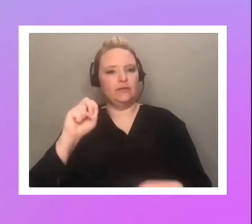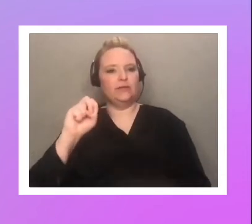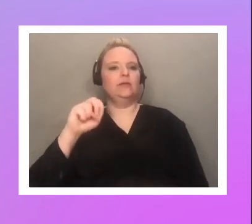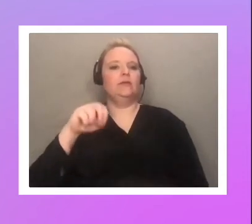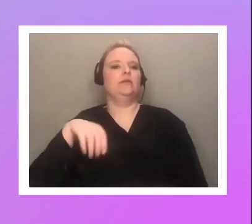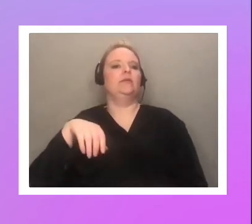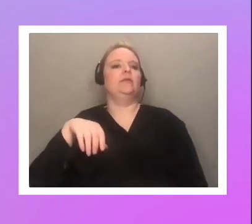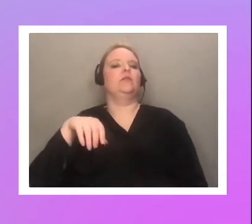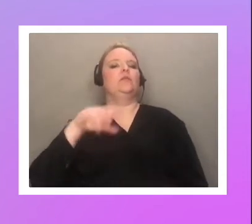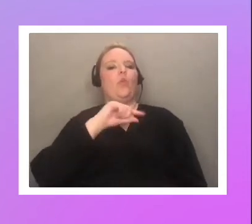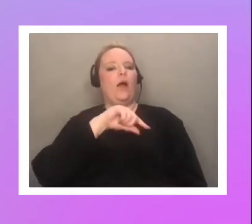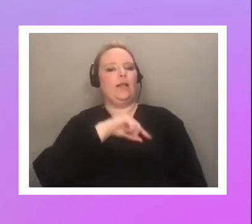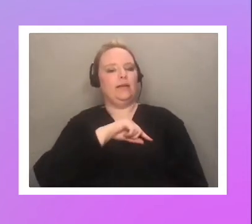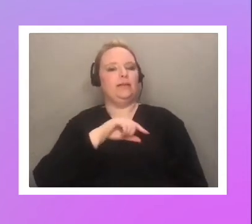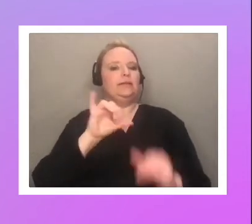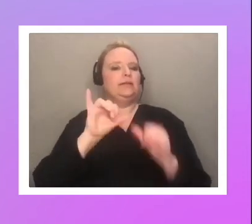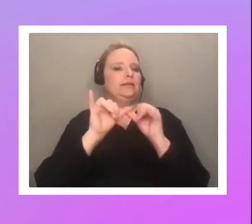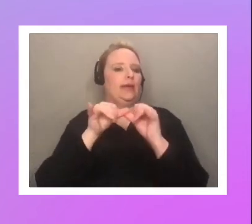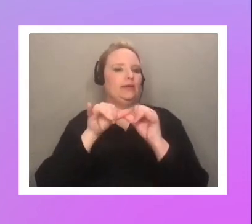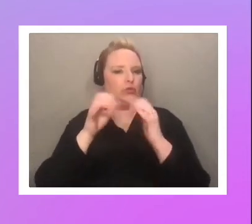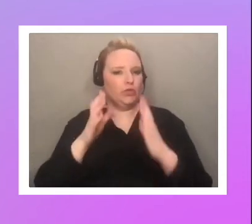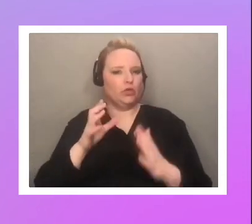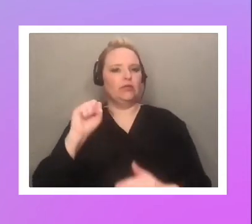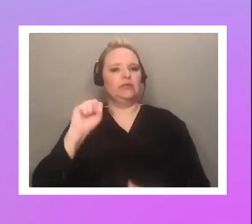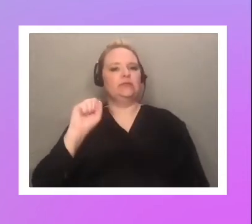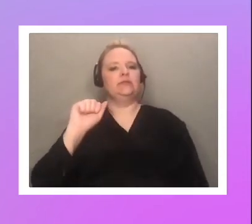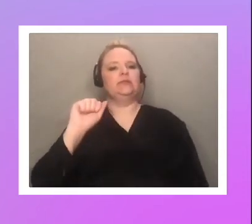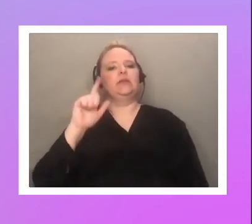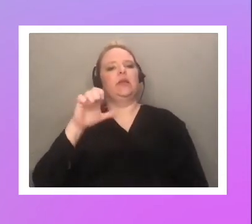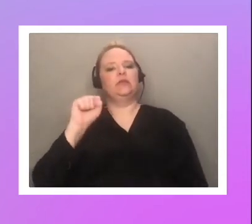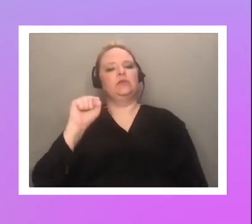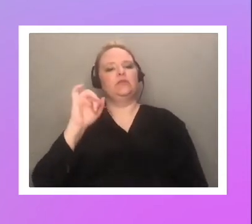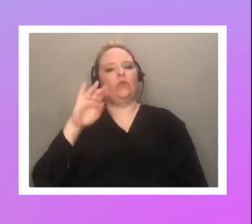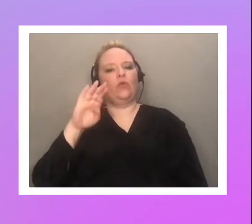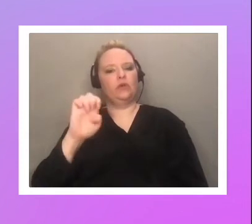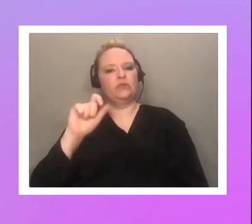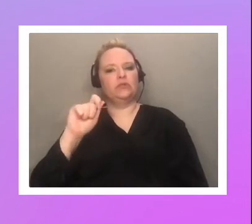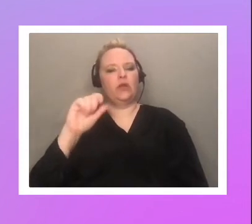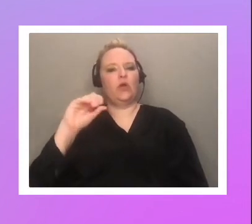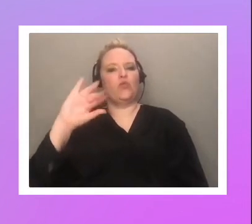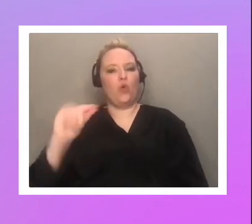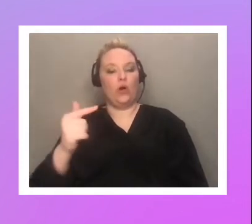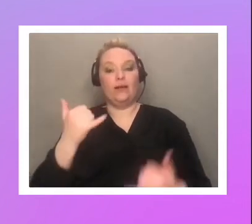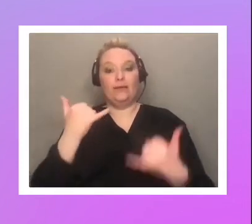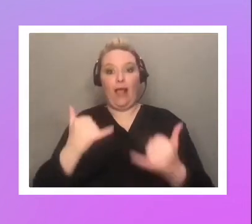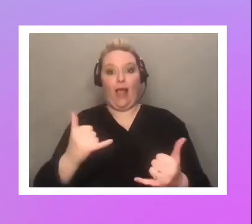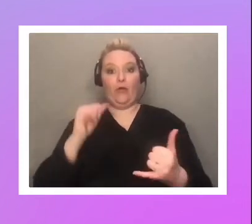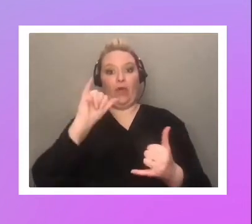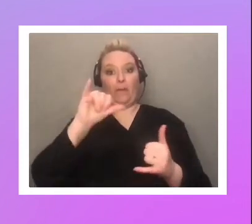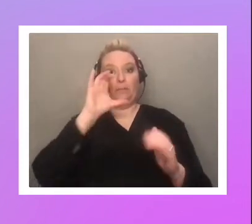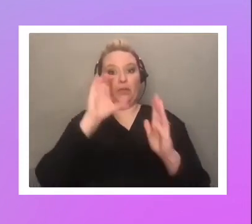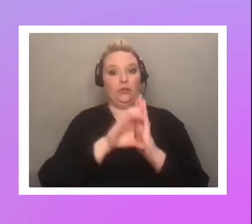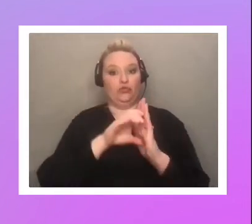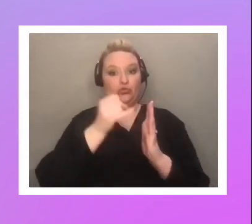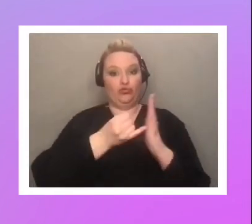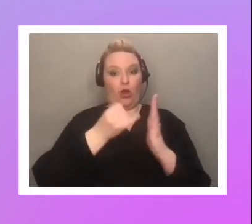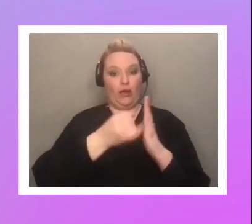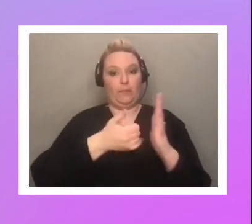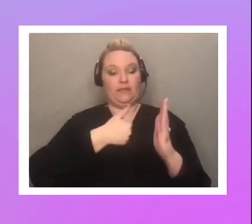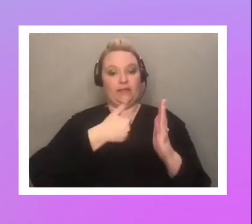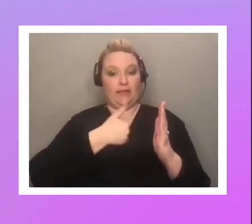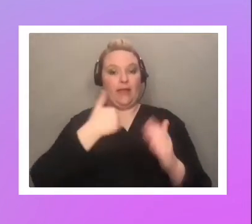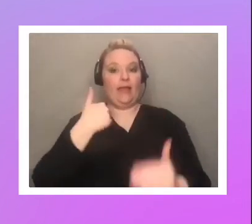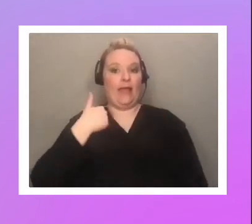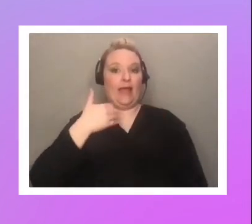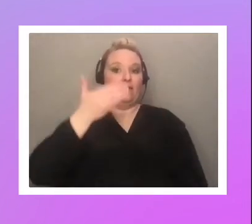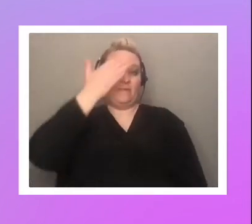salesforce.org. You have another illustration of me. This time, this illustration has an eye